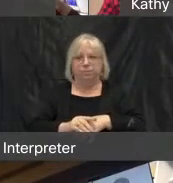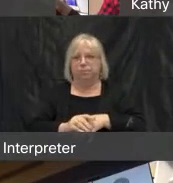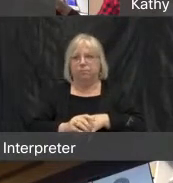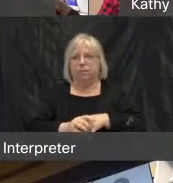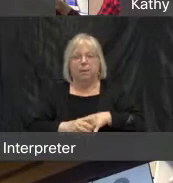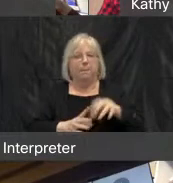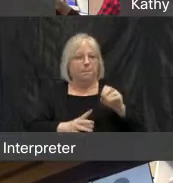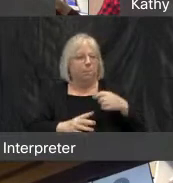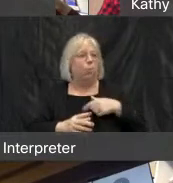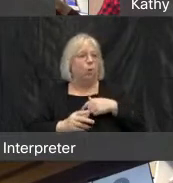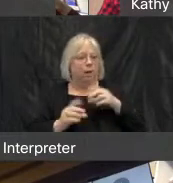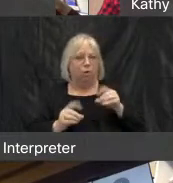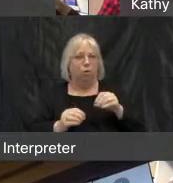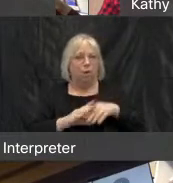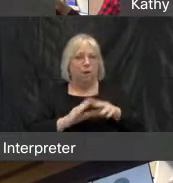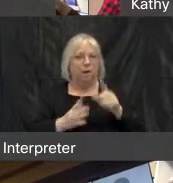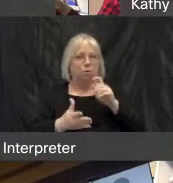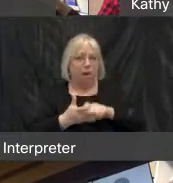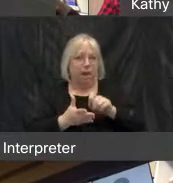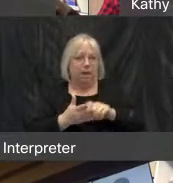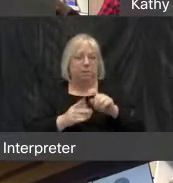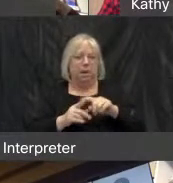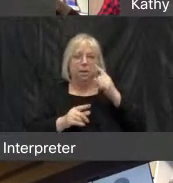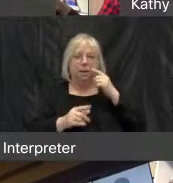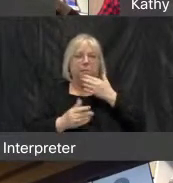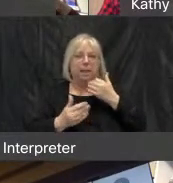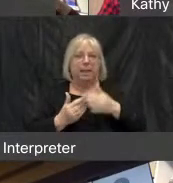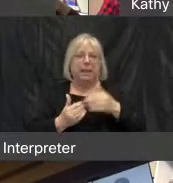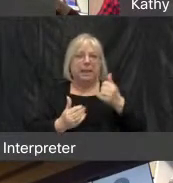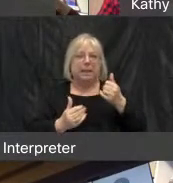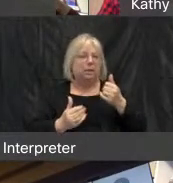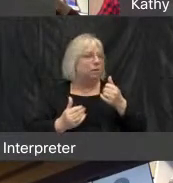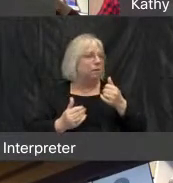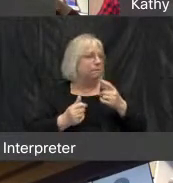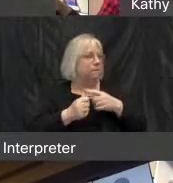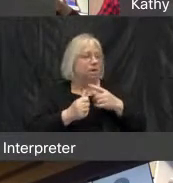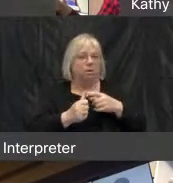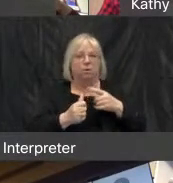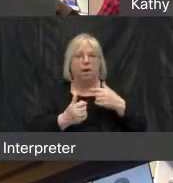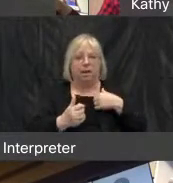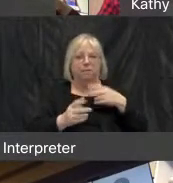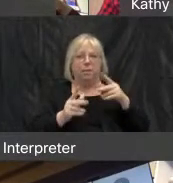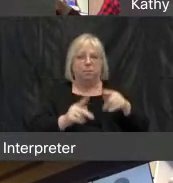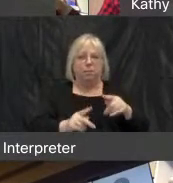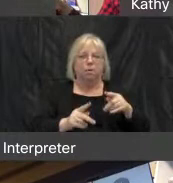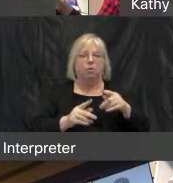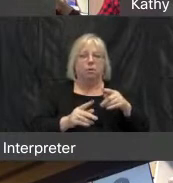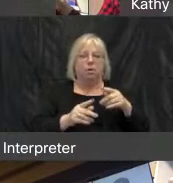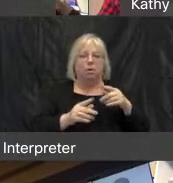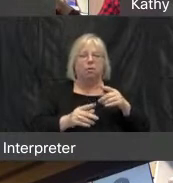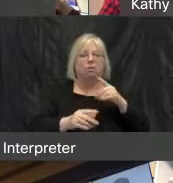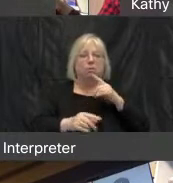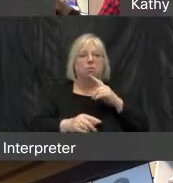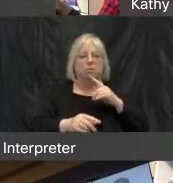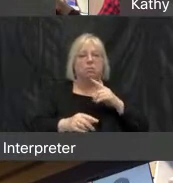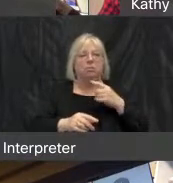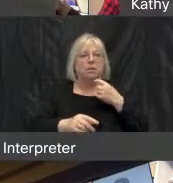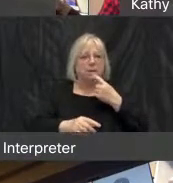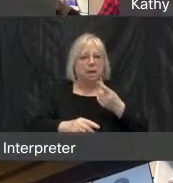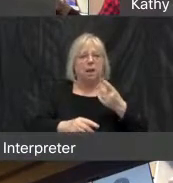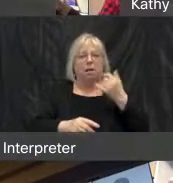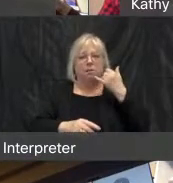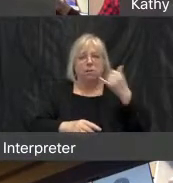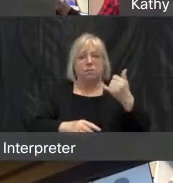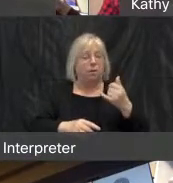We can do it in writing, but I think it'll be easier to get the person to confirm first via phone. Okay. Director Collins, you want to